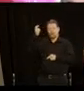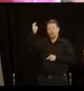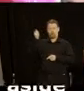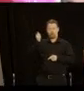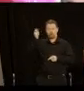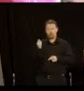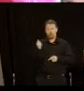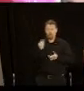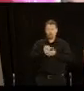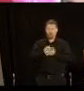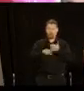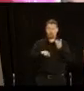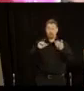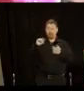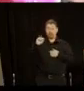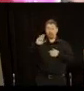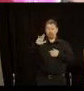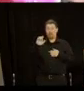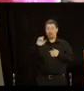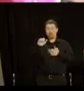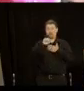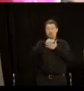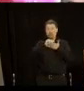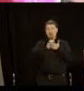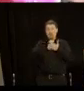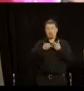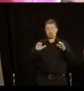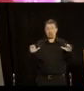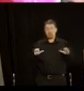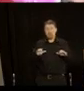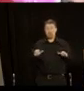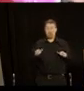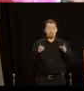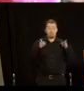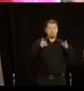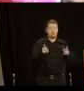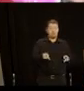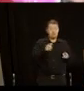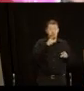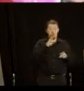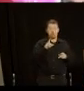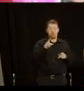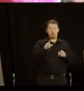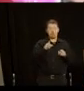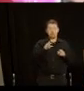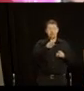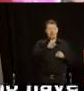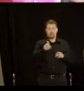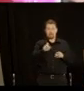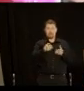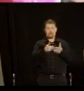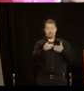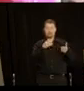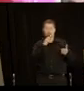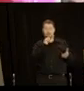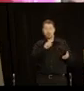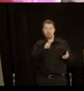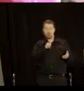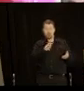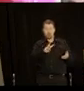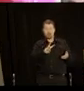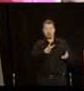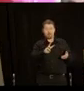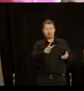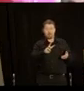allows individuals who have a significant disability that was diagnosed prior to age 26 to put money aside in an